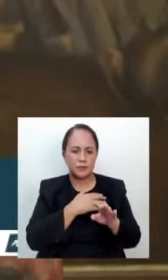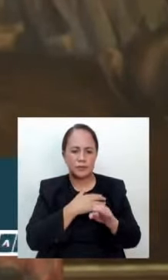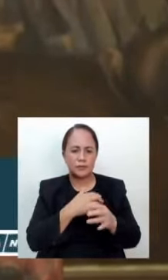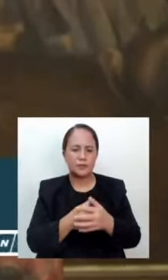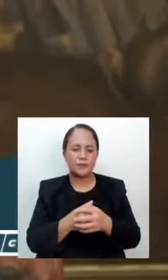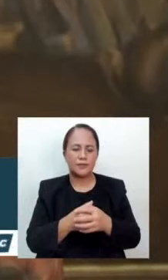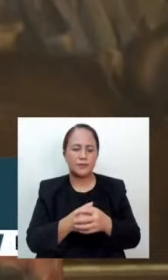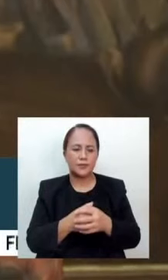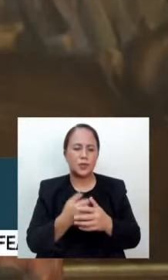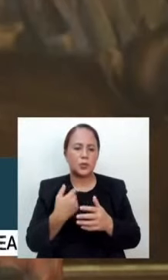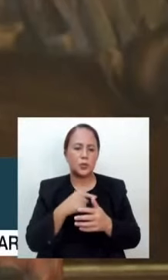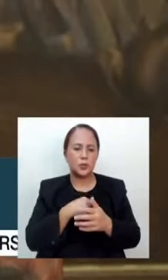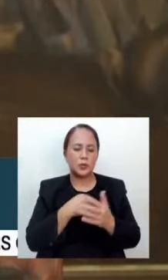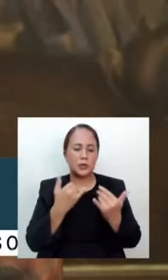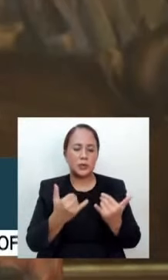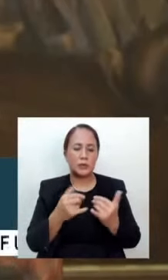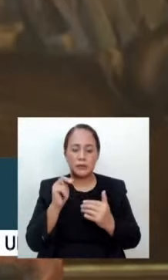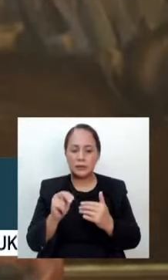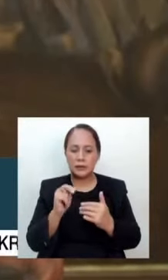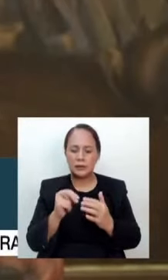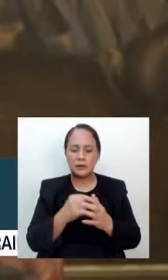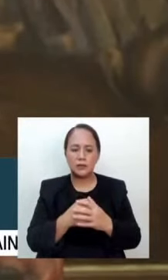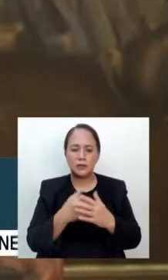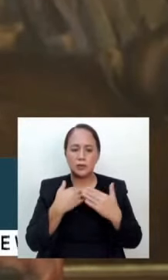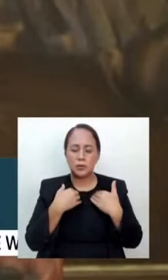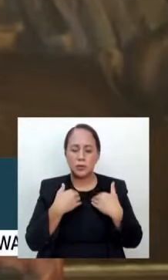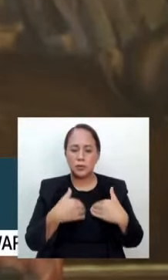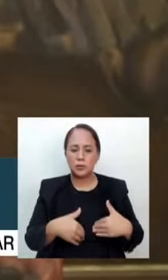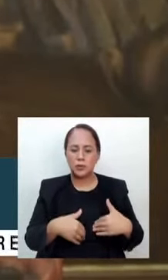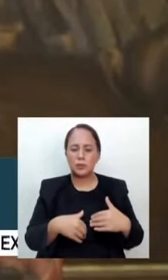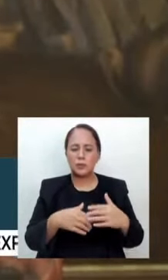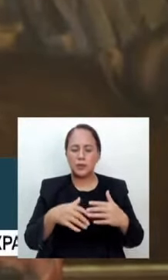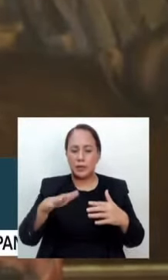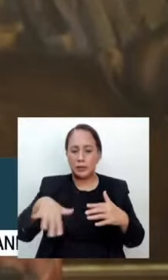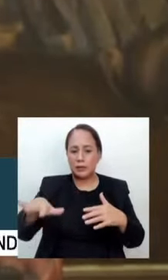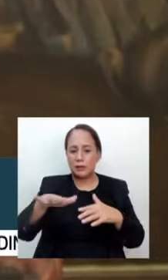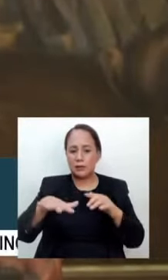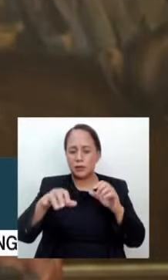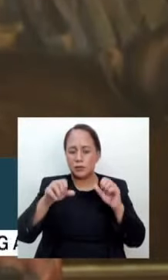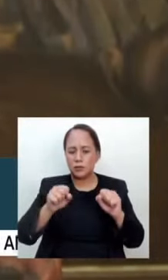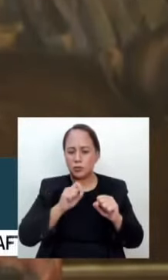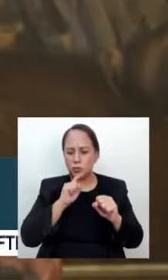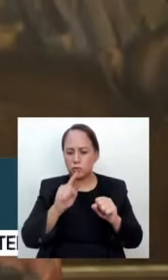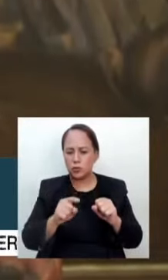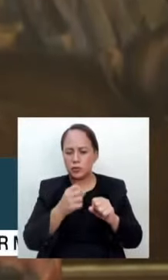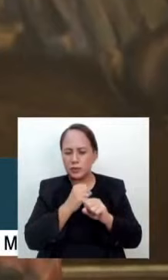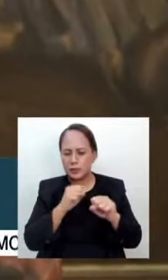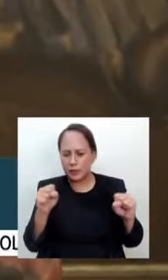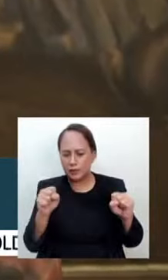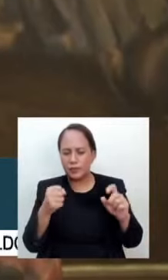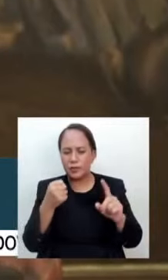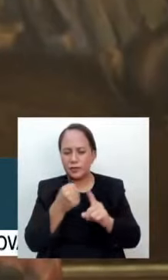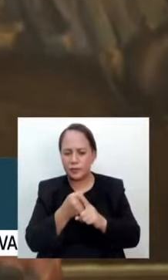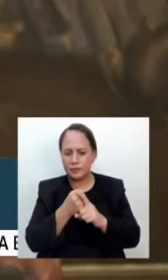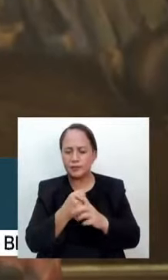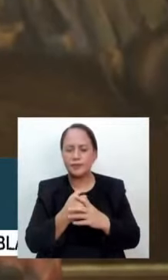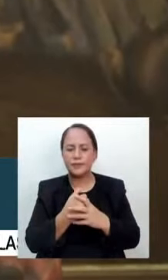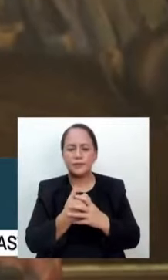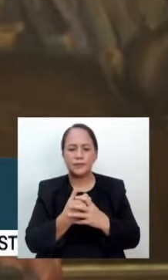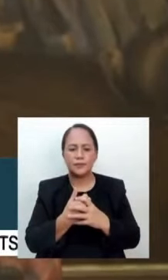And we urgently need humanitarian corridors that are truly safe and effective